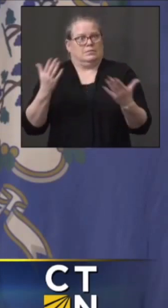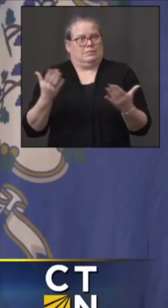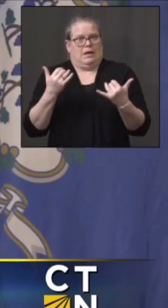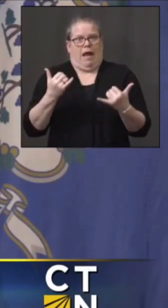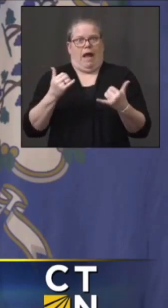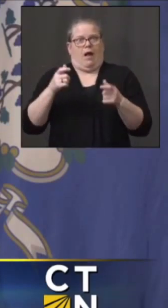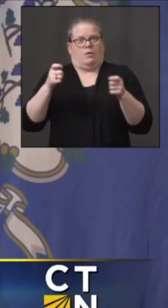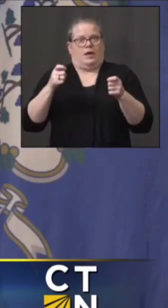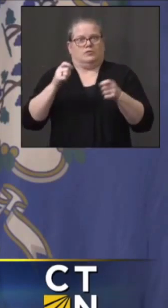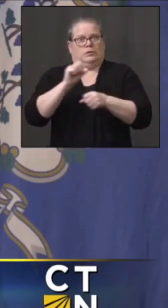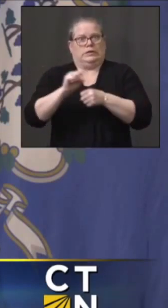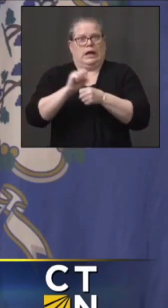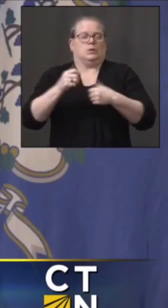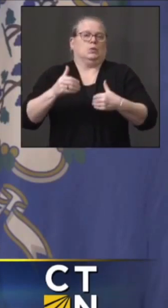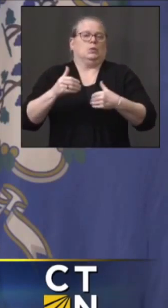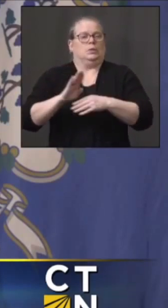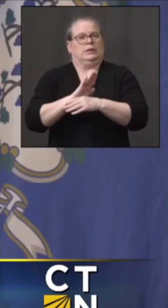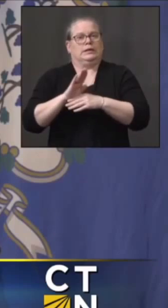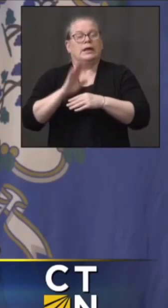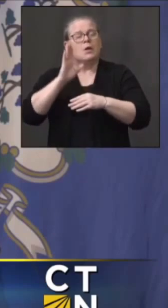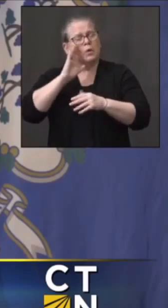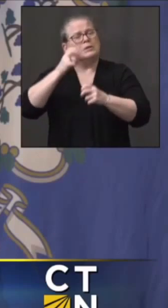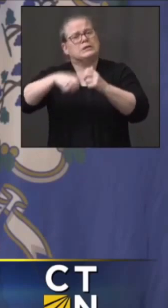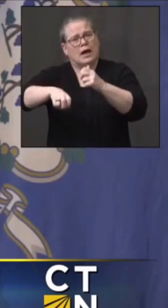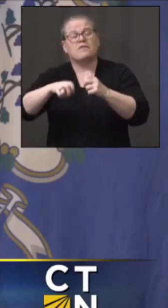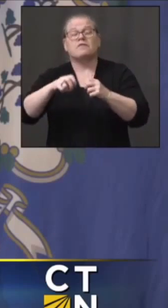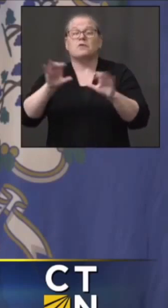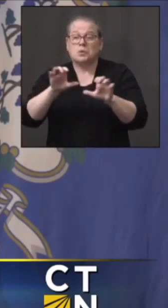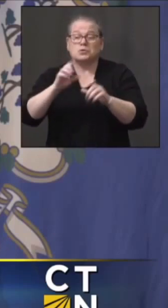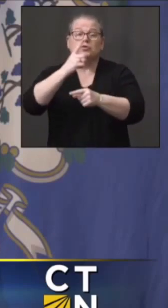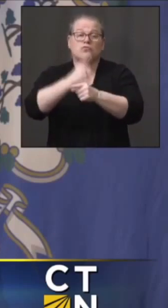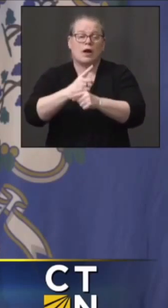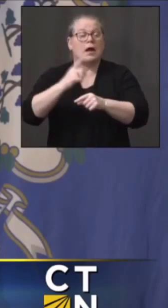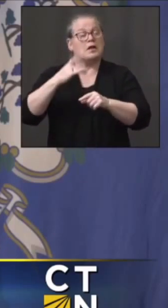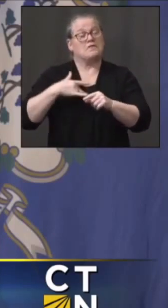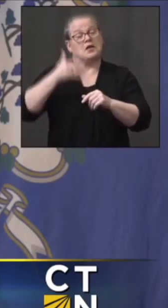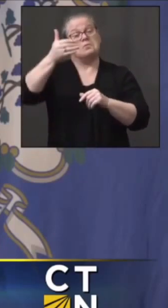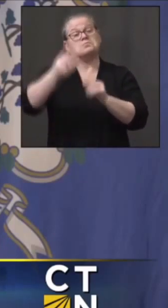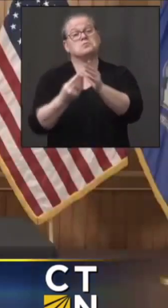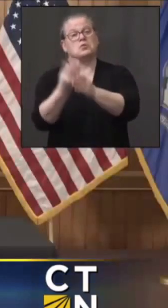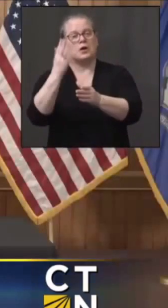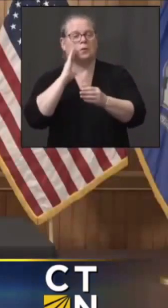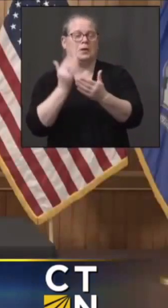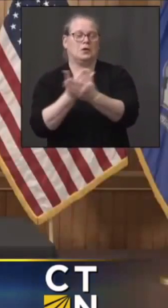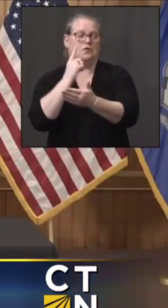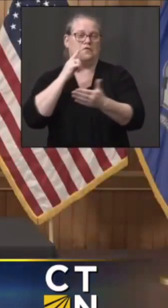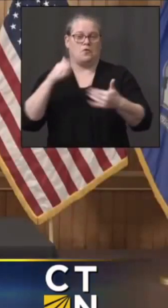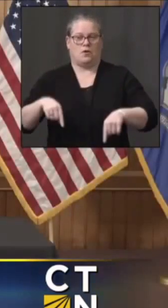right. And I think this is going to be a new spring for Connecticut and our country. Thanks, everybody.